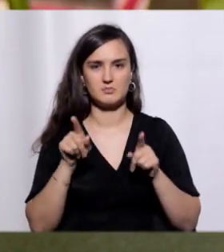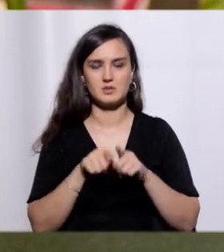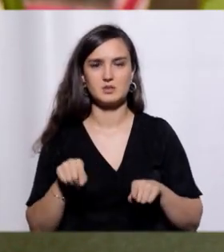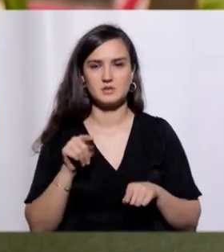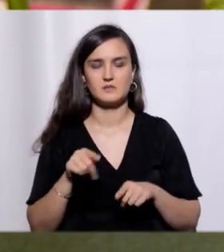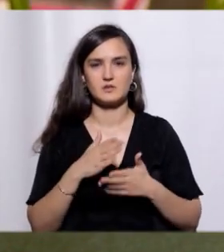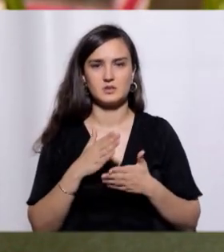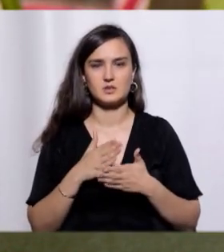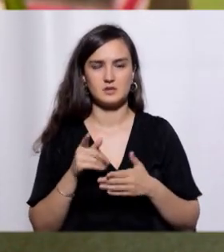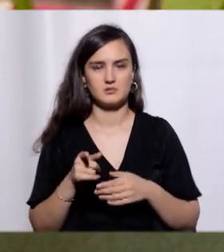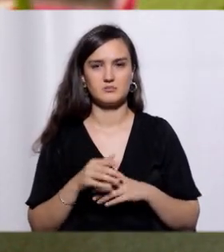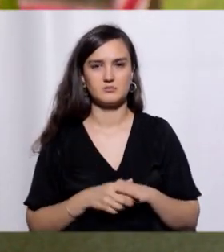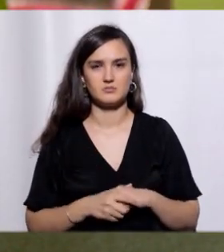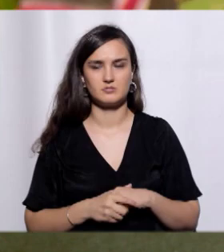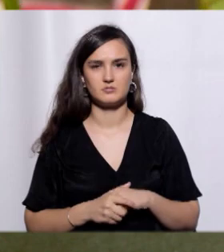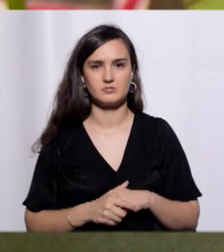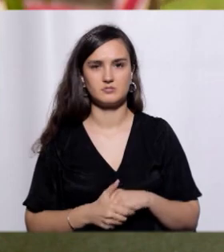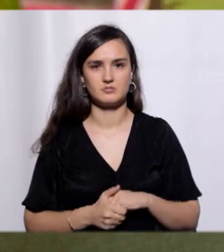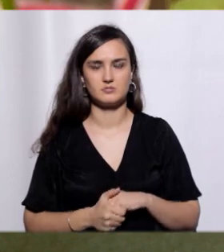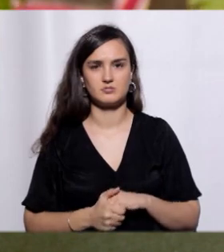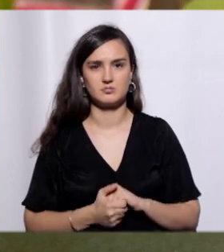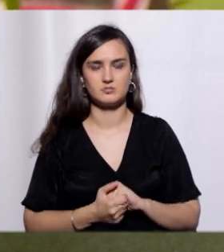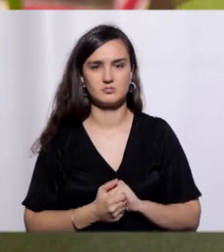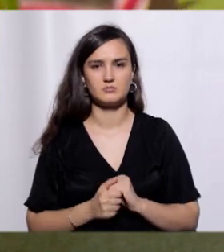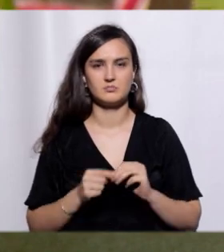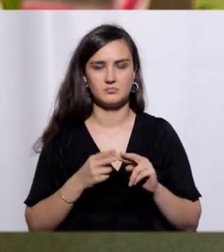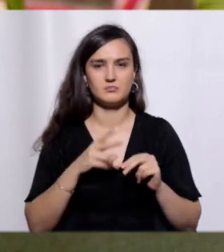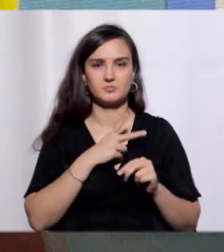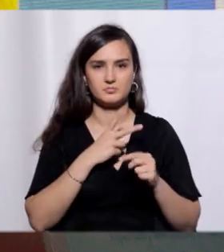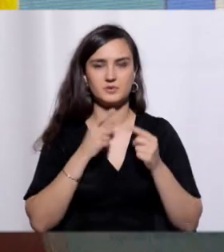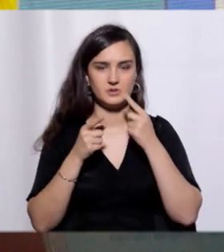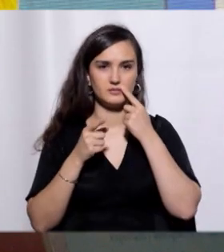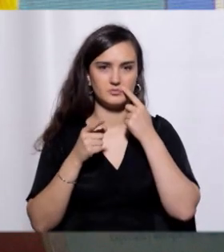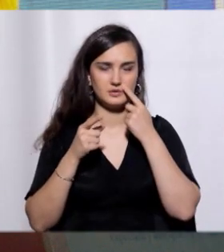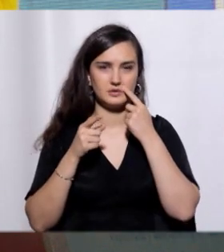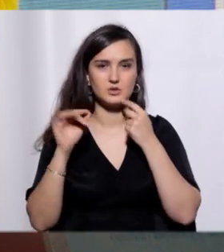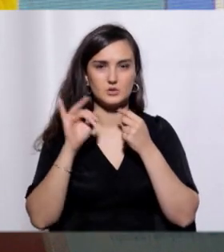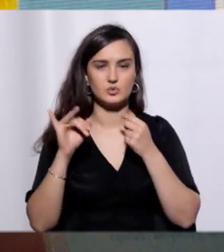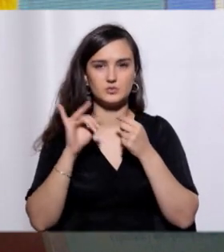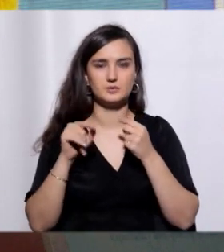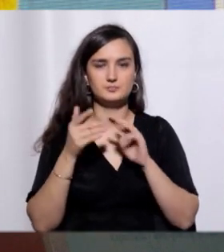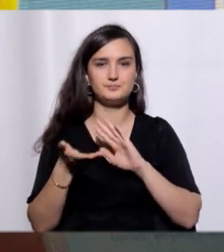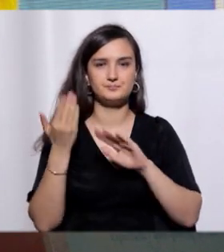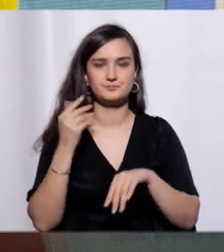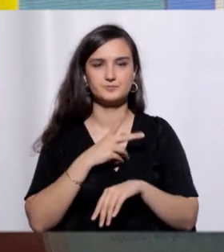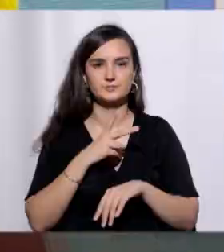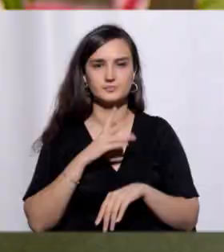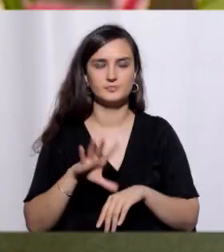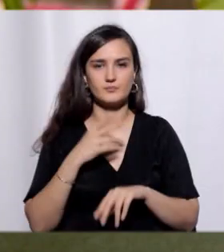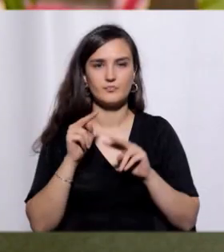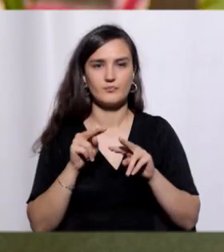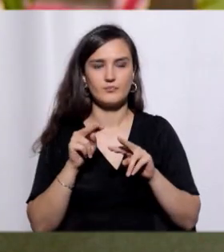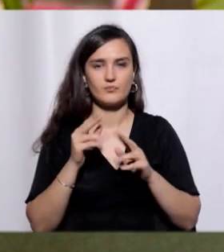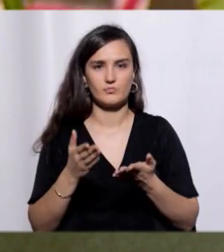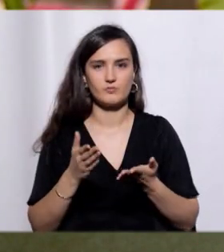also caused class divides, so that actually remained in Britain for centuries. Previously, England was controlled by